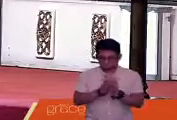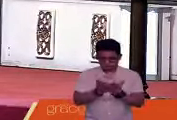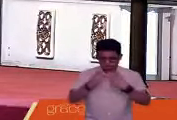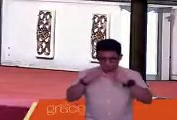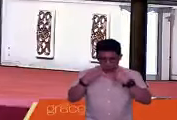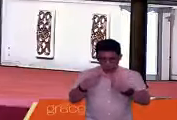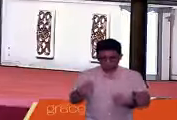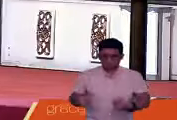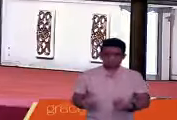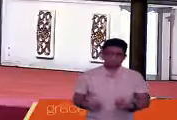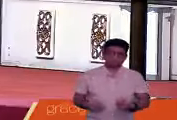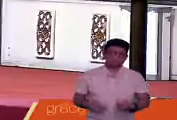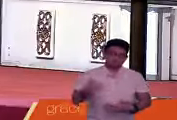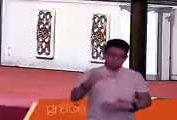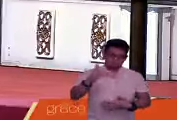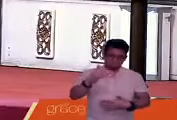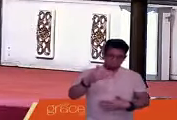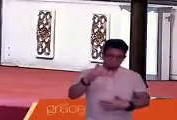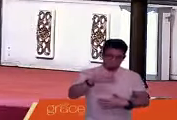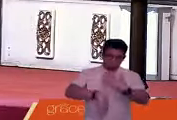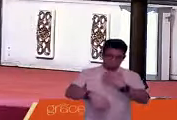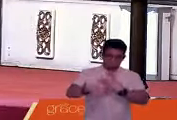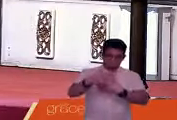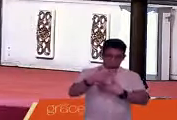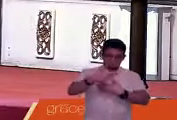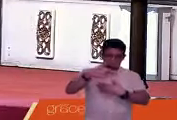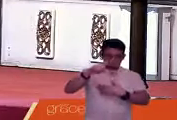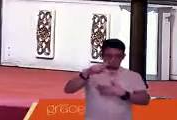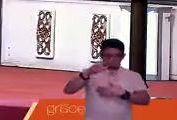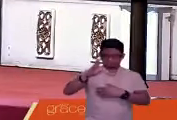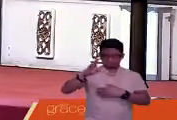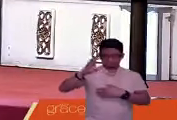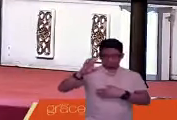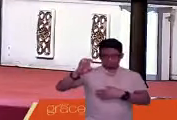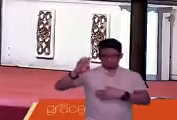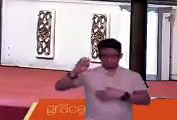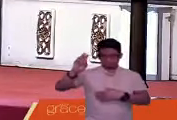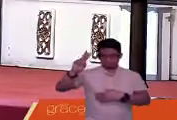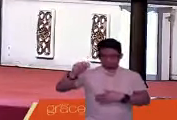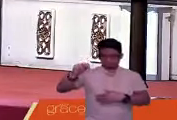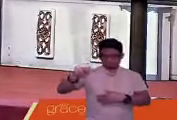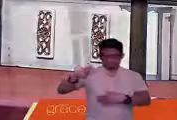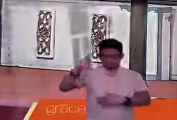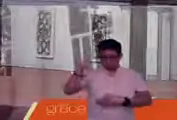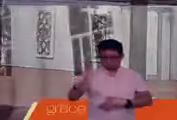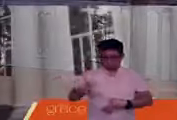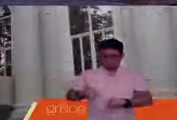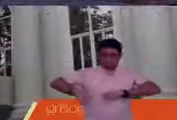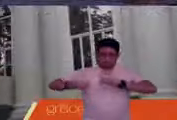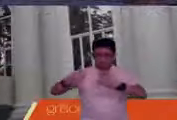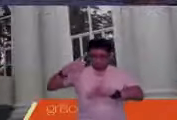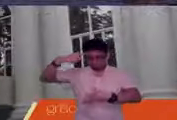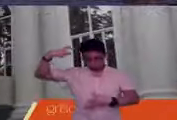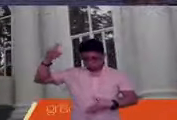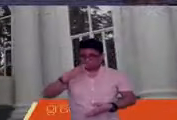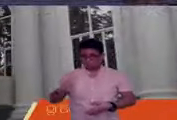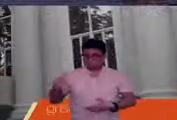The Bible says, in Gibeon, the Lord appeared to Solomon in a dream by night, and God said,